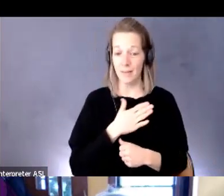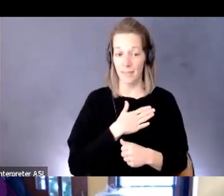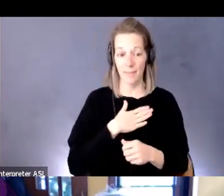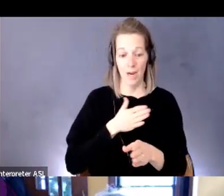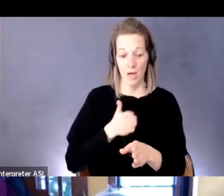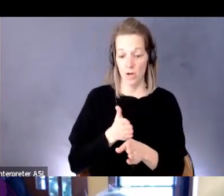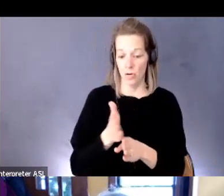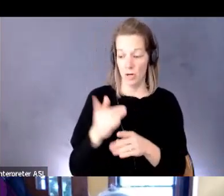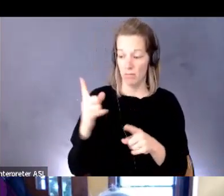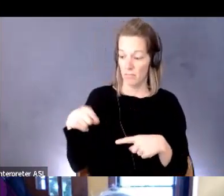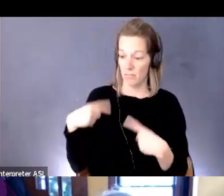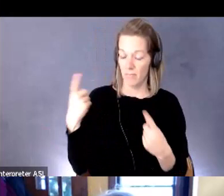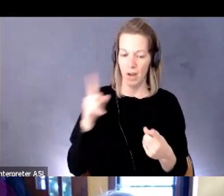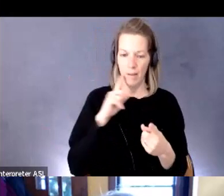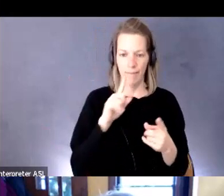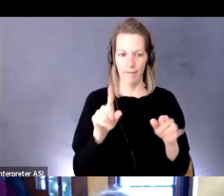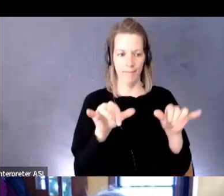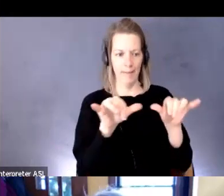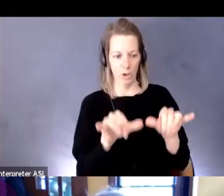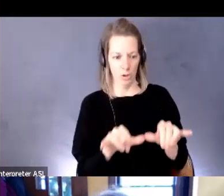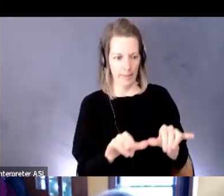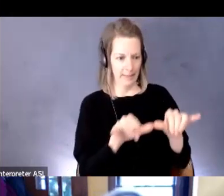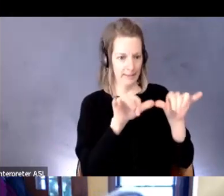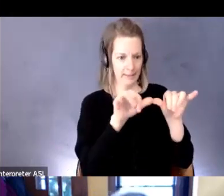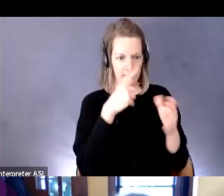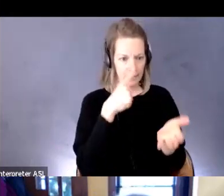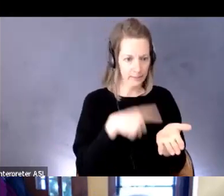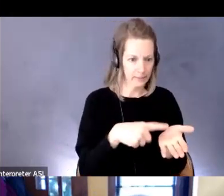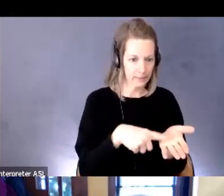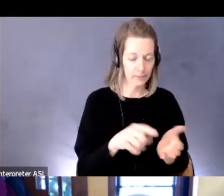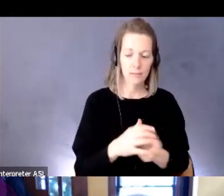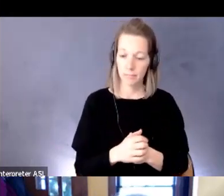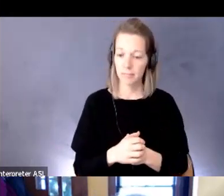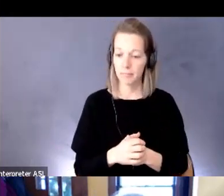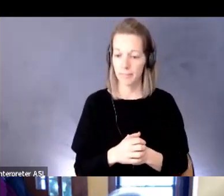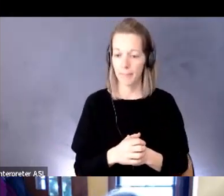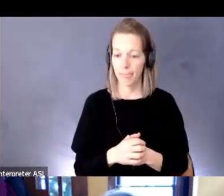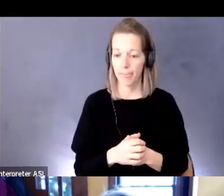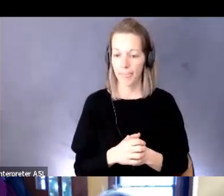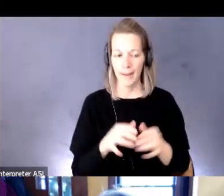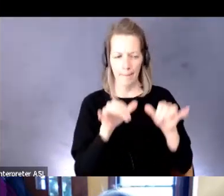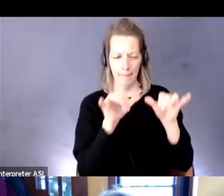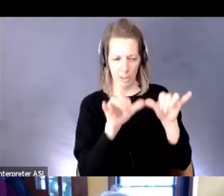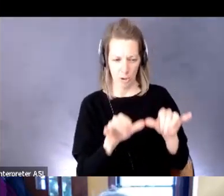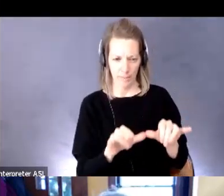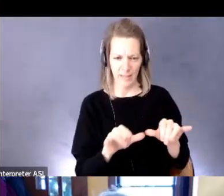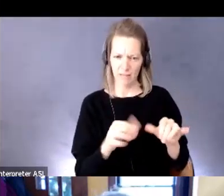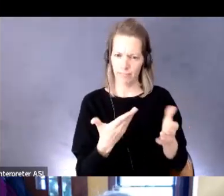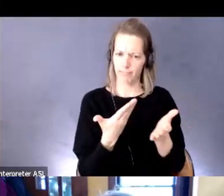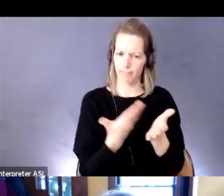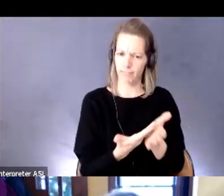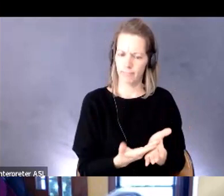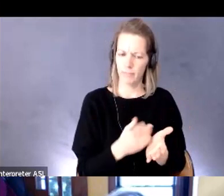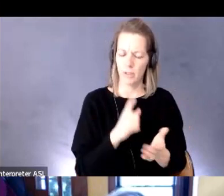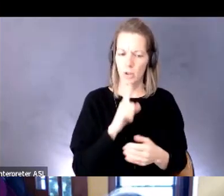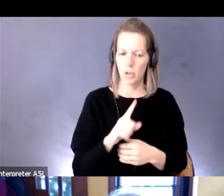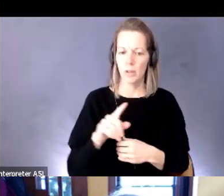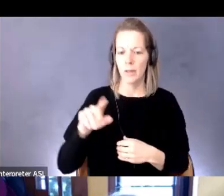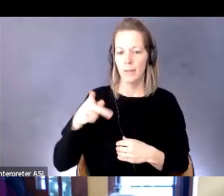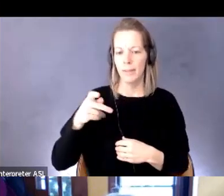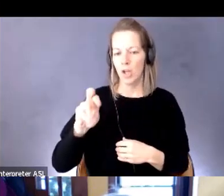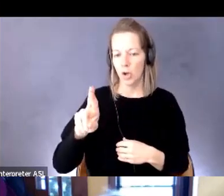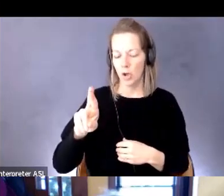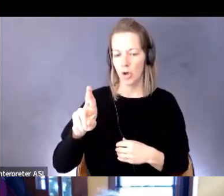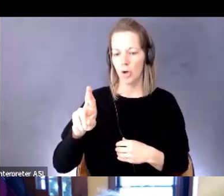the area of measurement, and there are a lot of truisms in the area of measurement. Peter Drucker